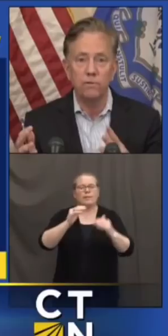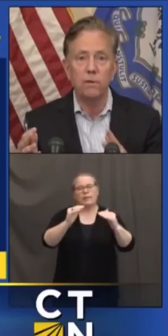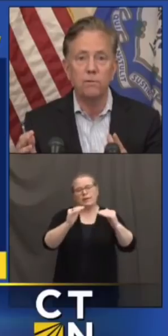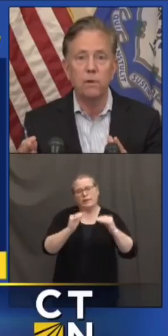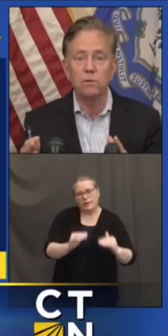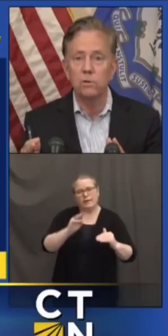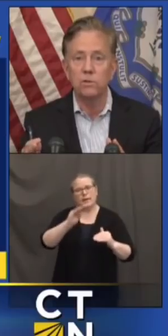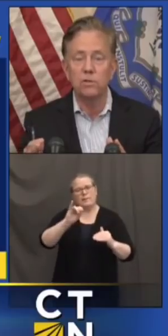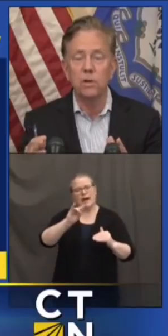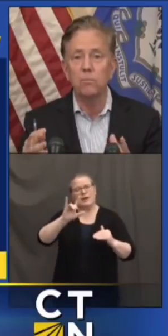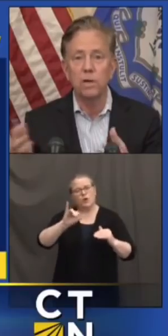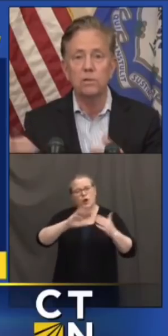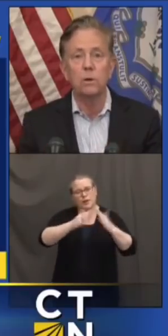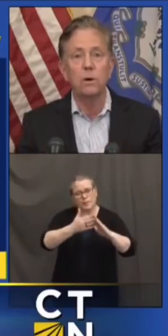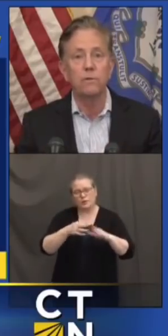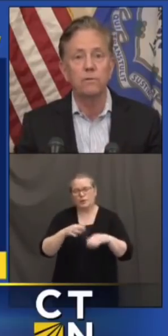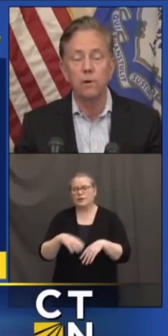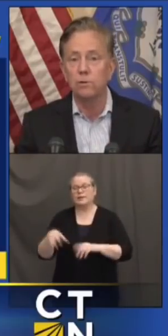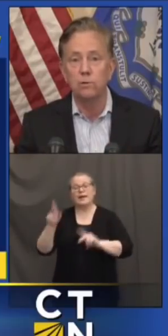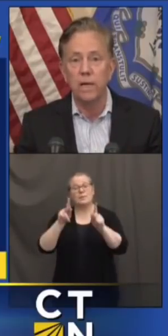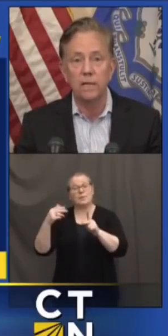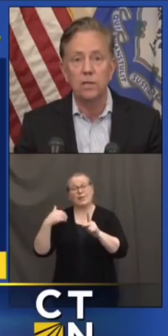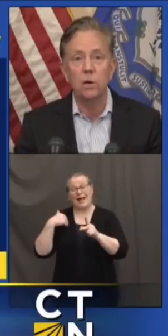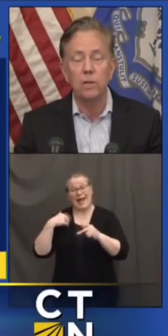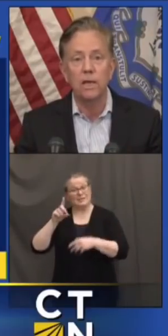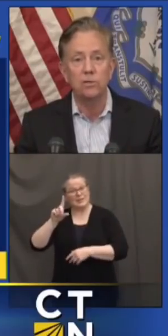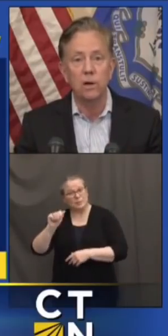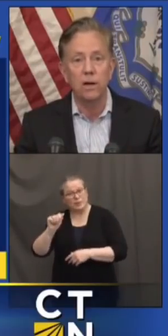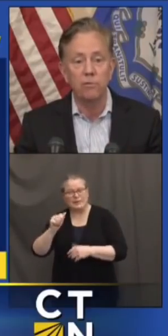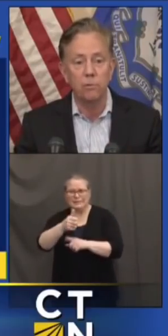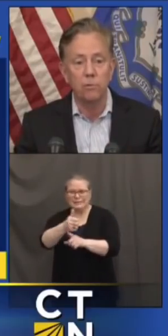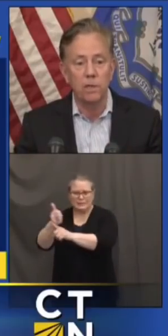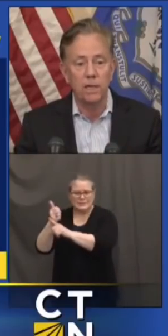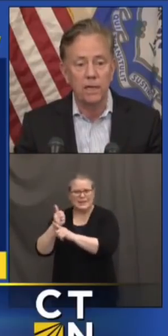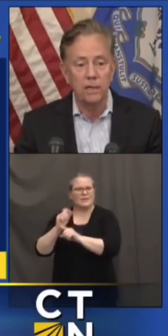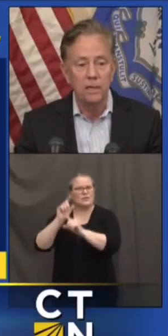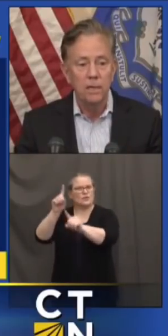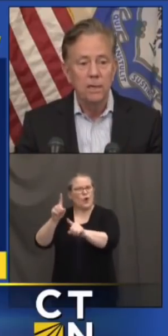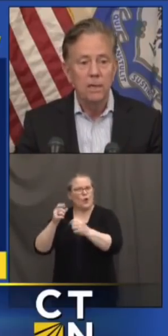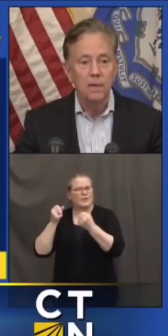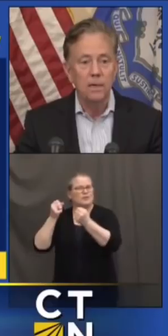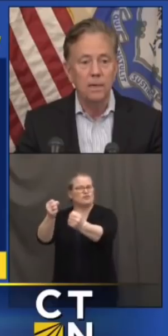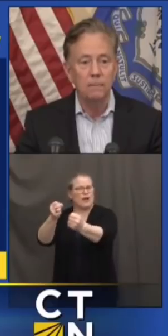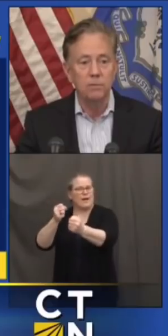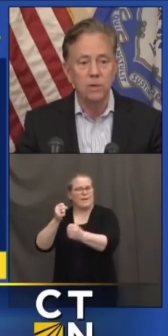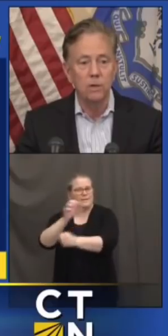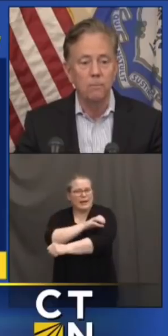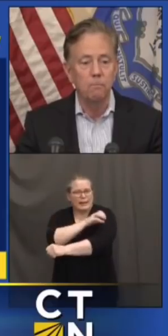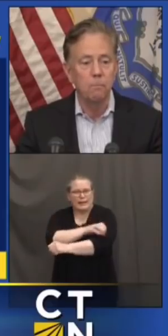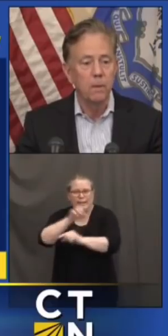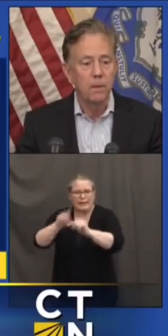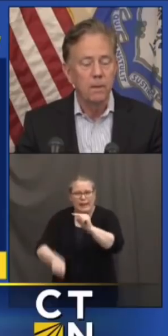disabilities, often folks who are at some risk, often folks who can't go to that drive-through clinic.